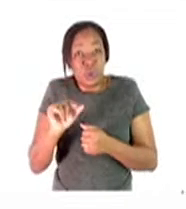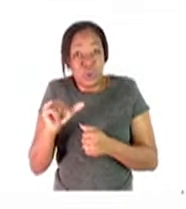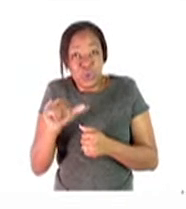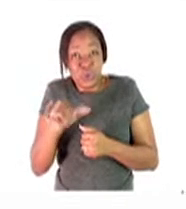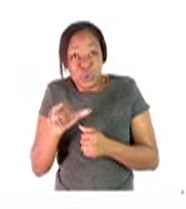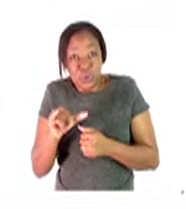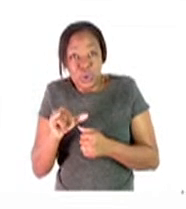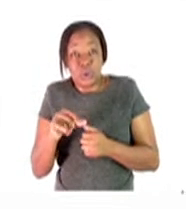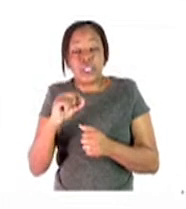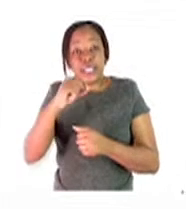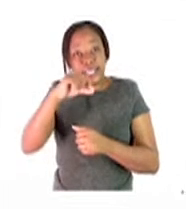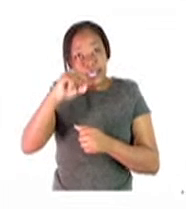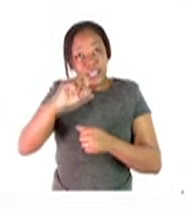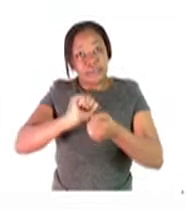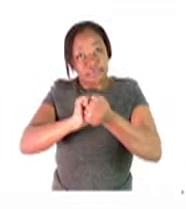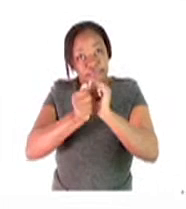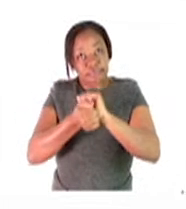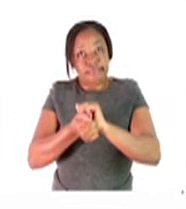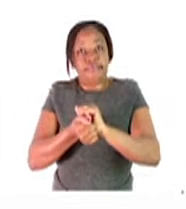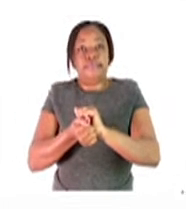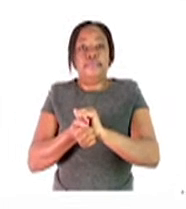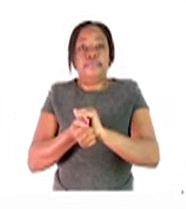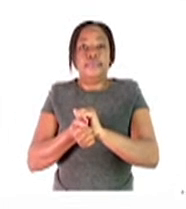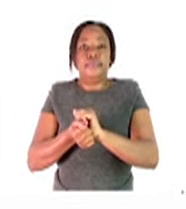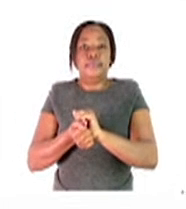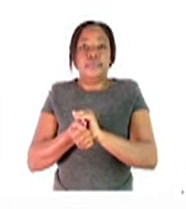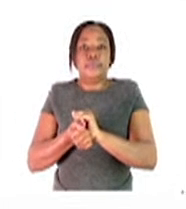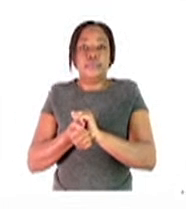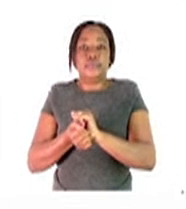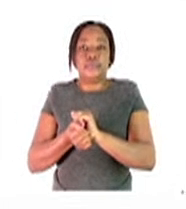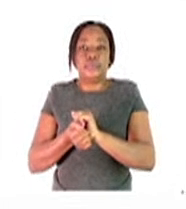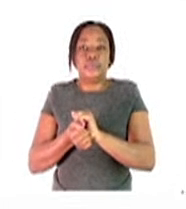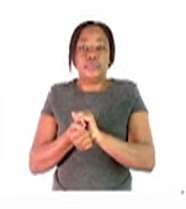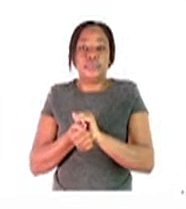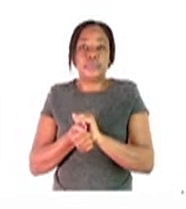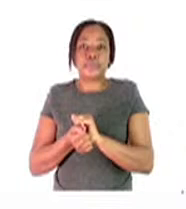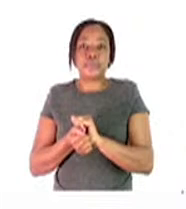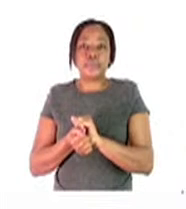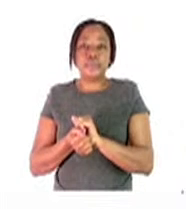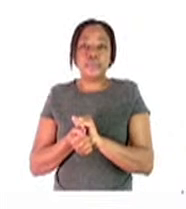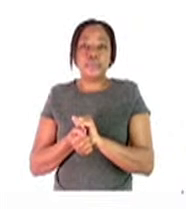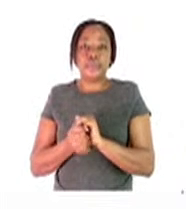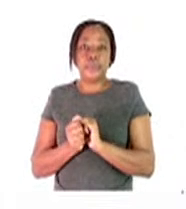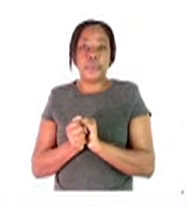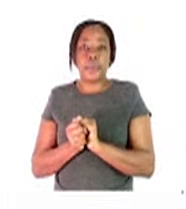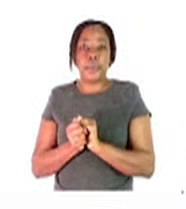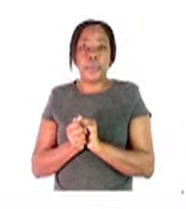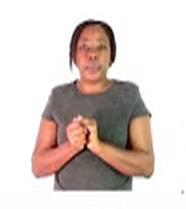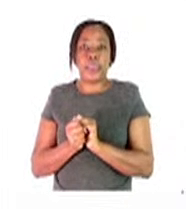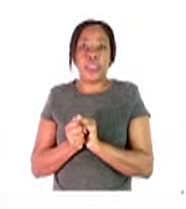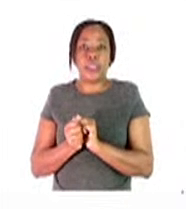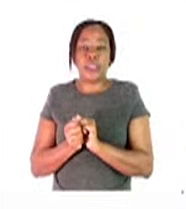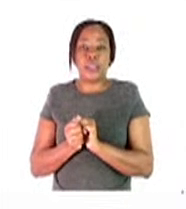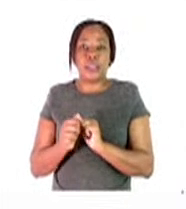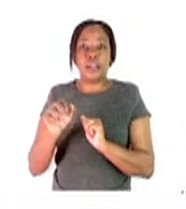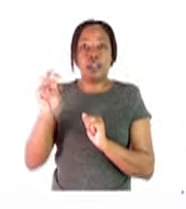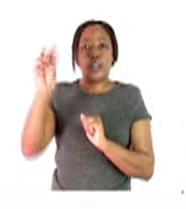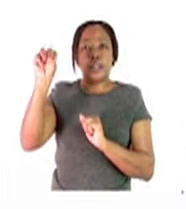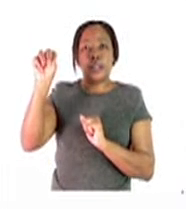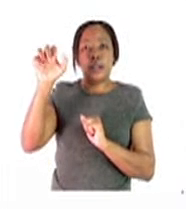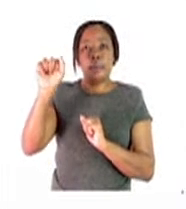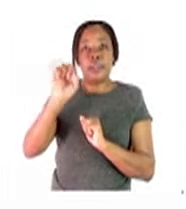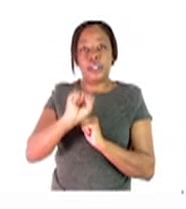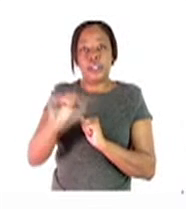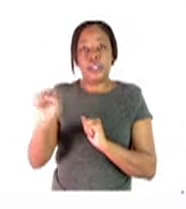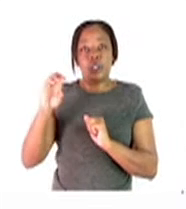sentence, change the masculine. Remember the masculine? These are boys, the boys' side. Change the masculine